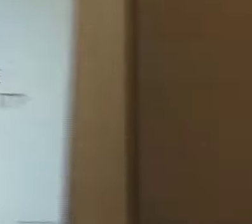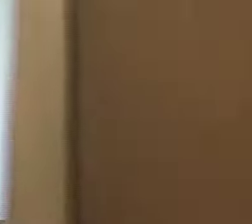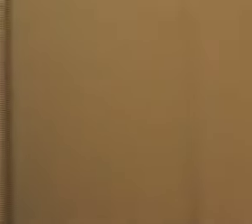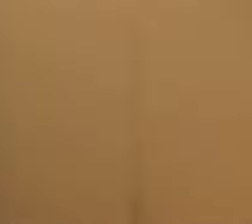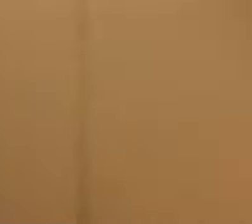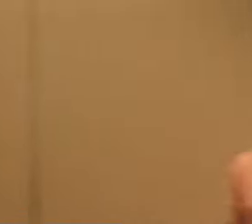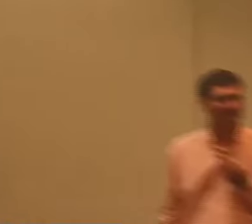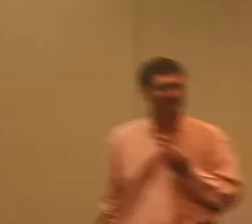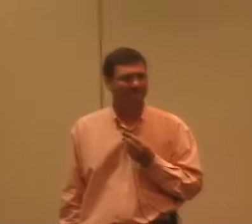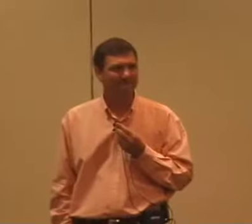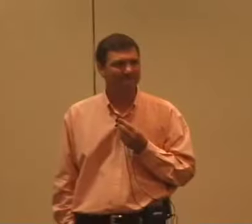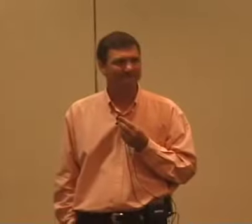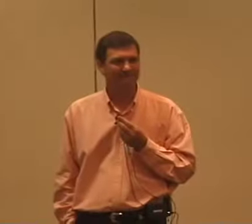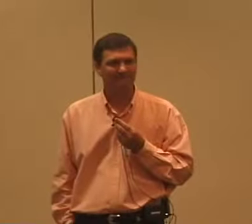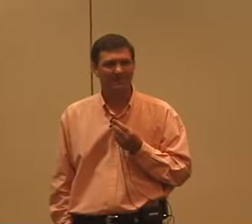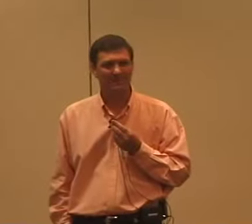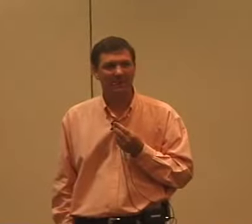problem?